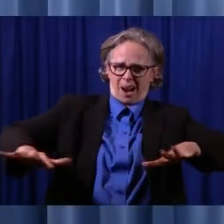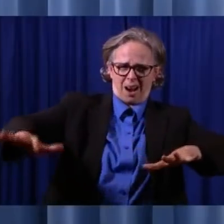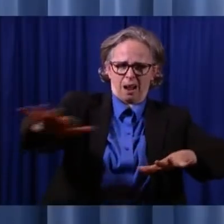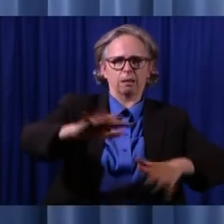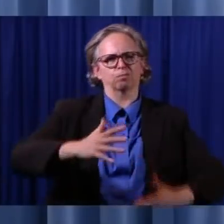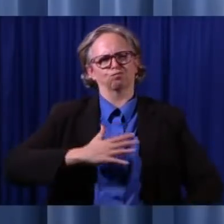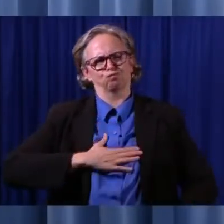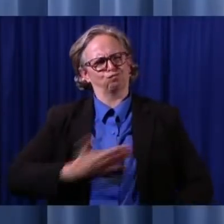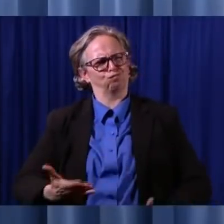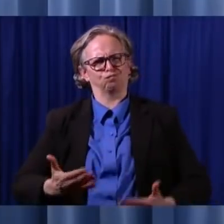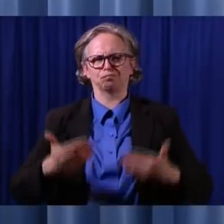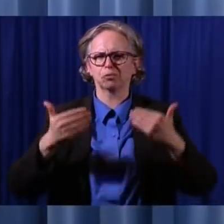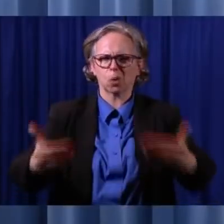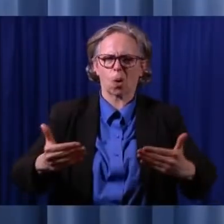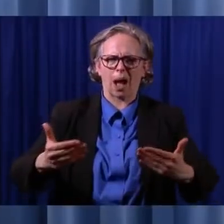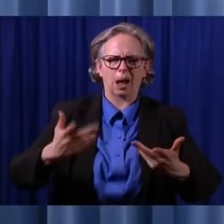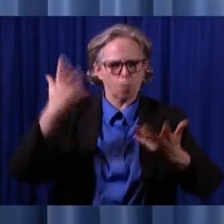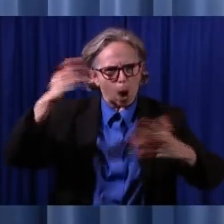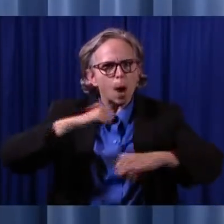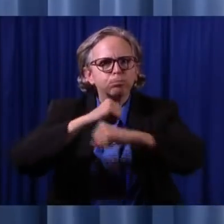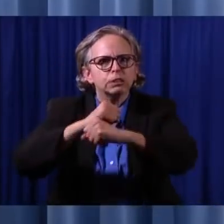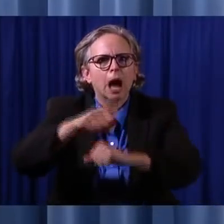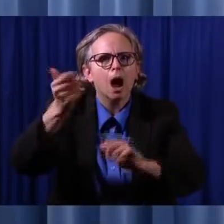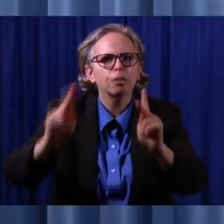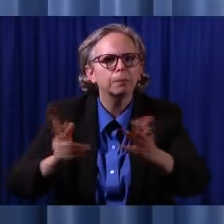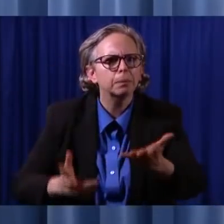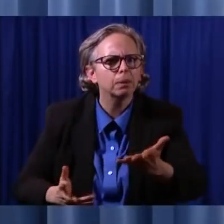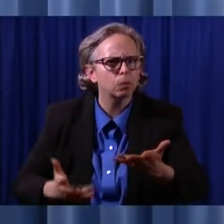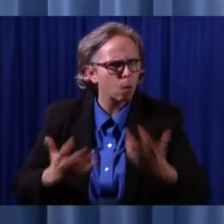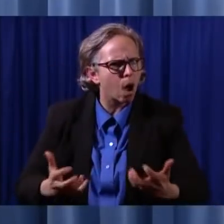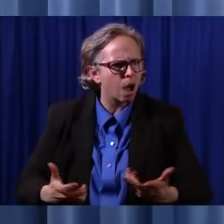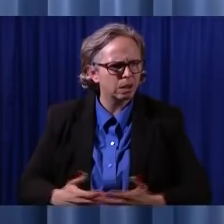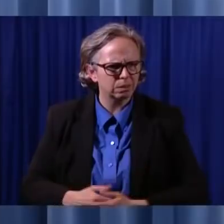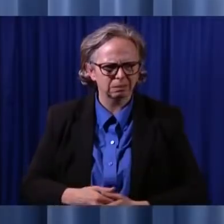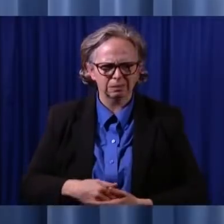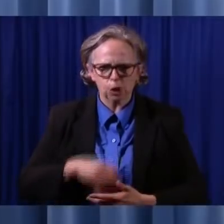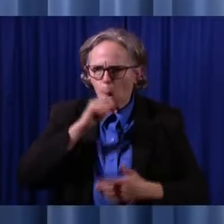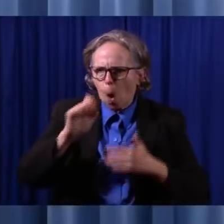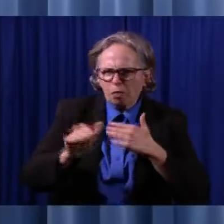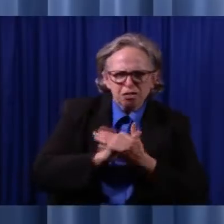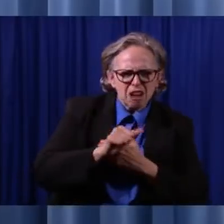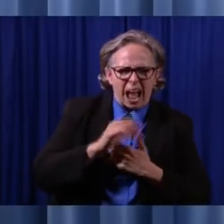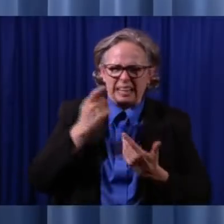keep other people safe without any coercion by anybody.